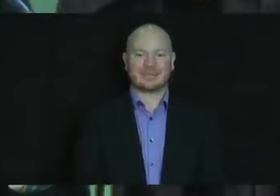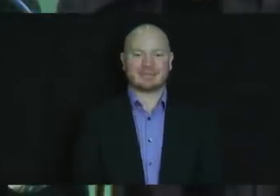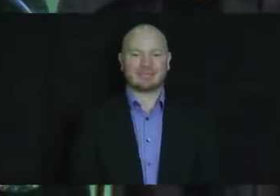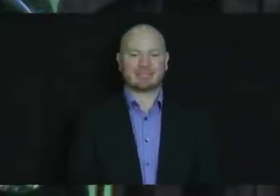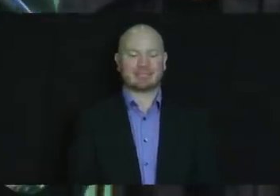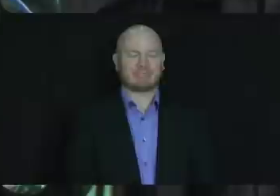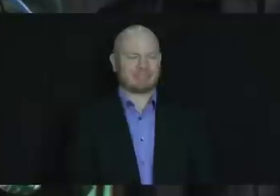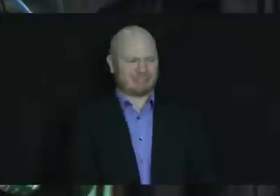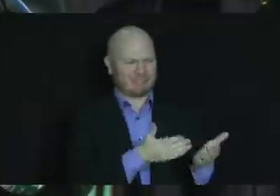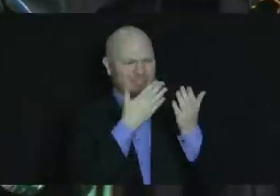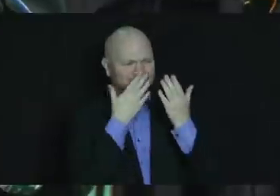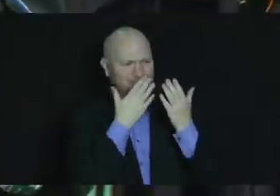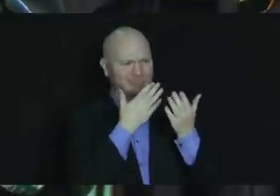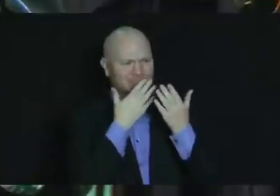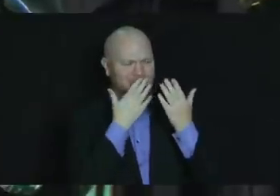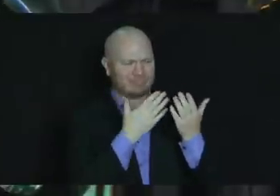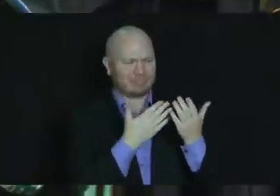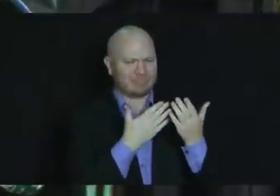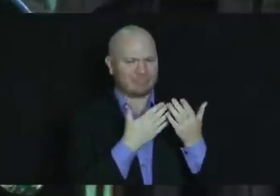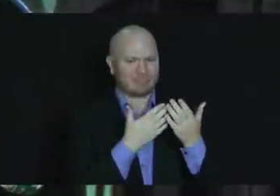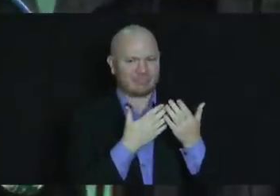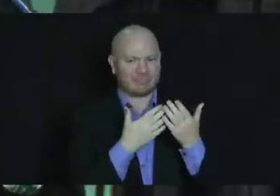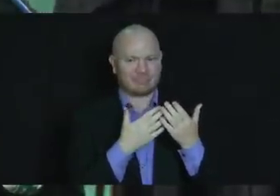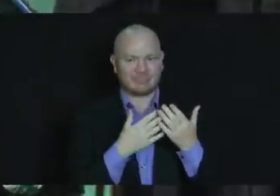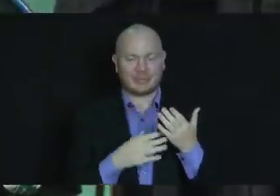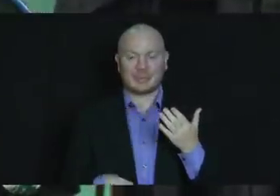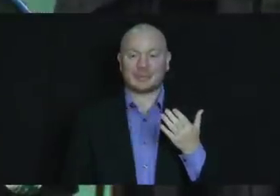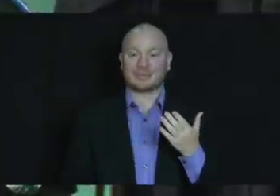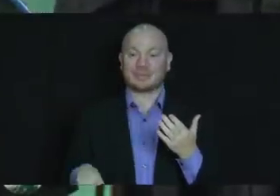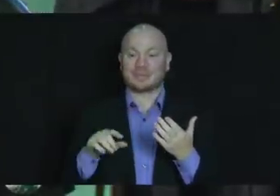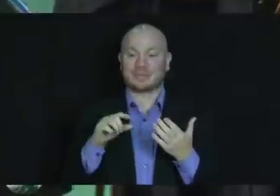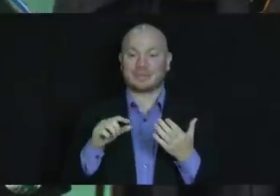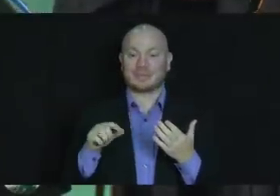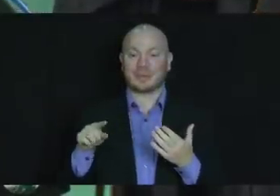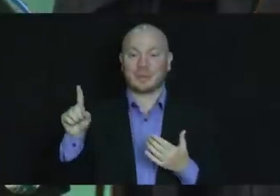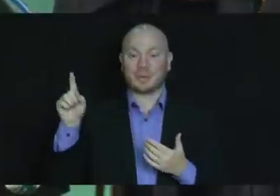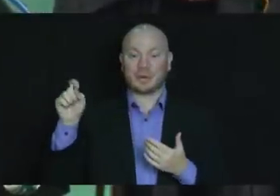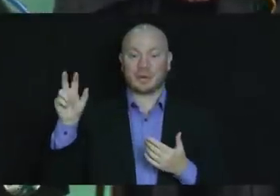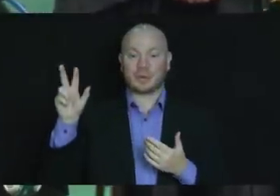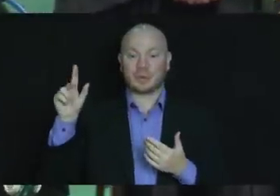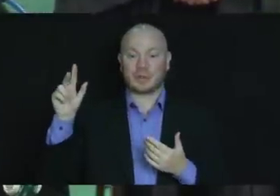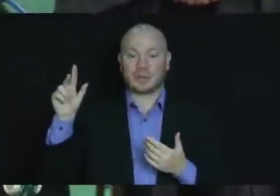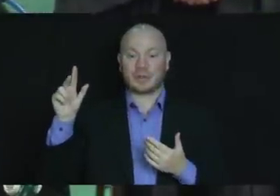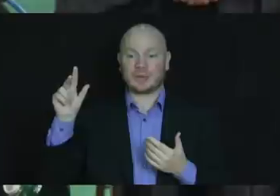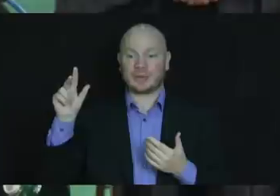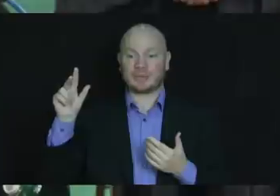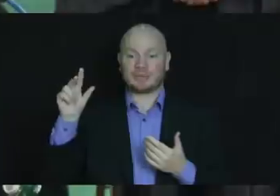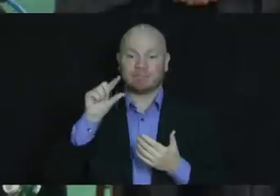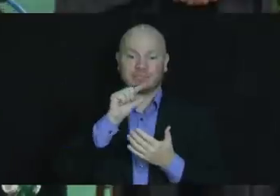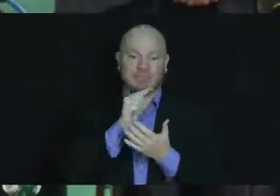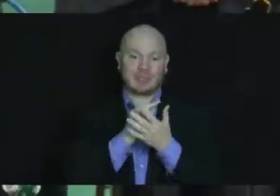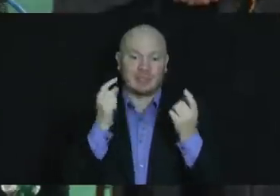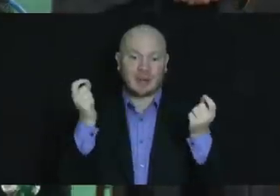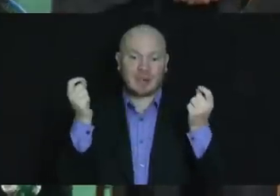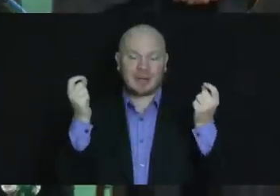Thank you, Alexandra. This concludes the 123rd commencement of the University of South